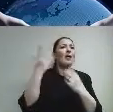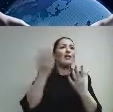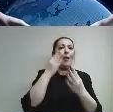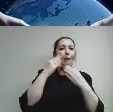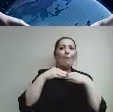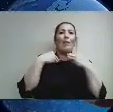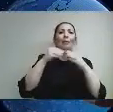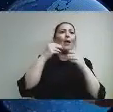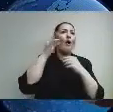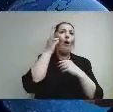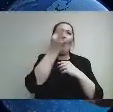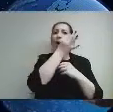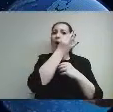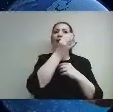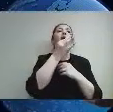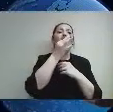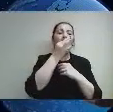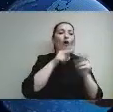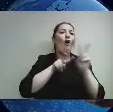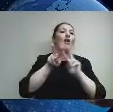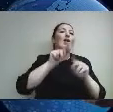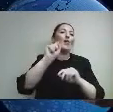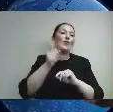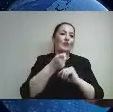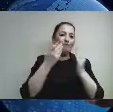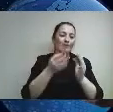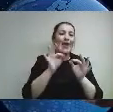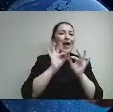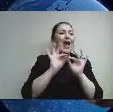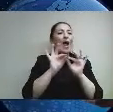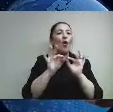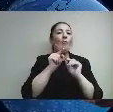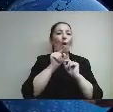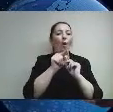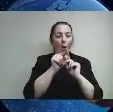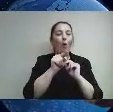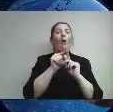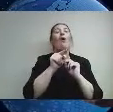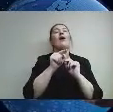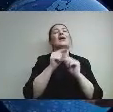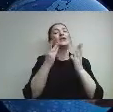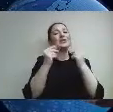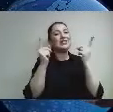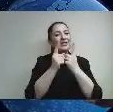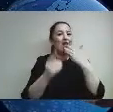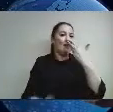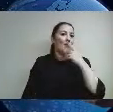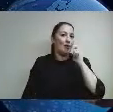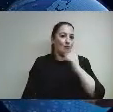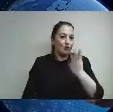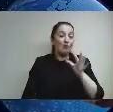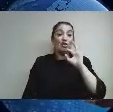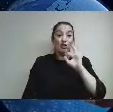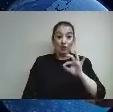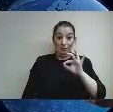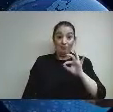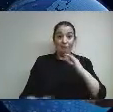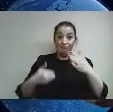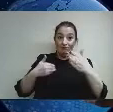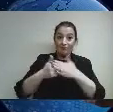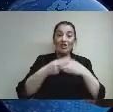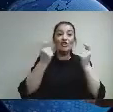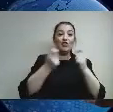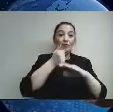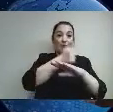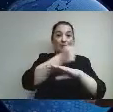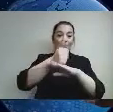uh, angle a little. We have actually ensured that 500